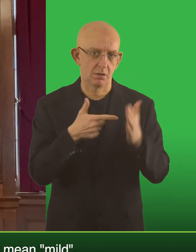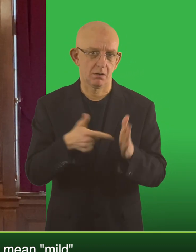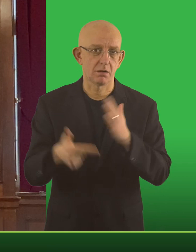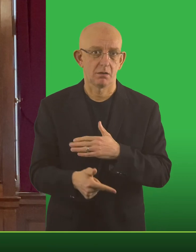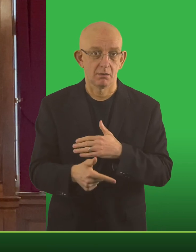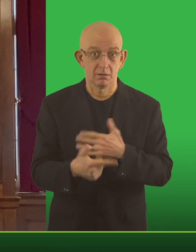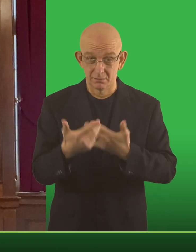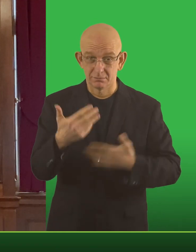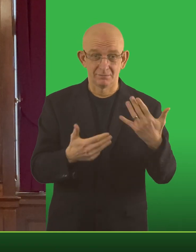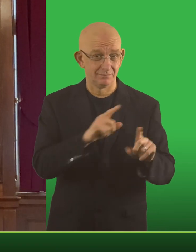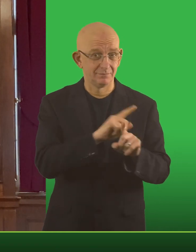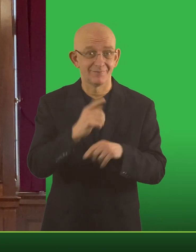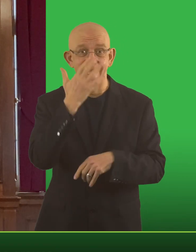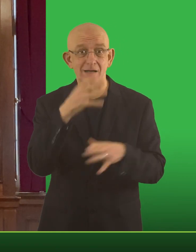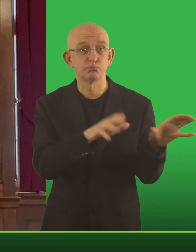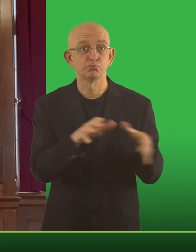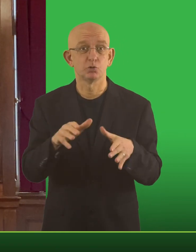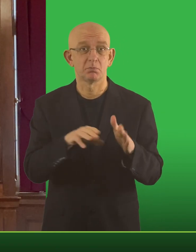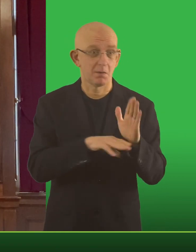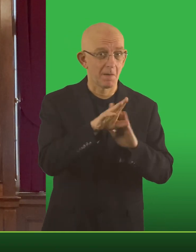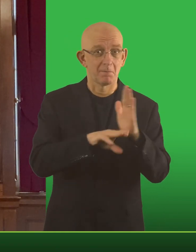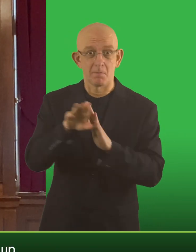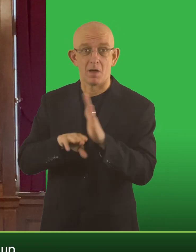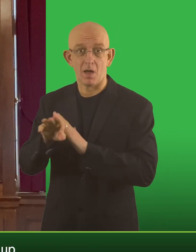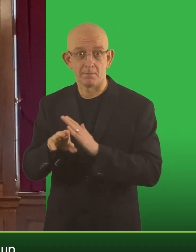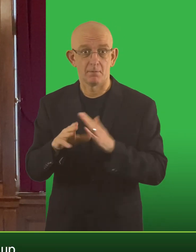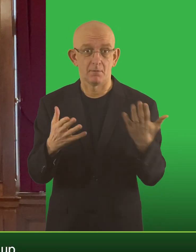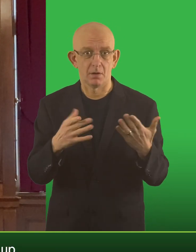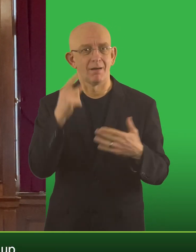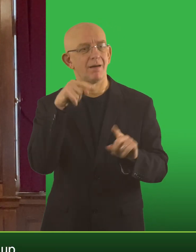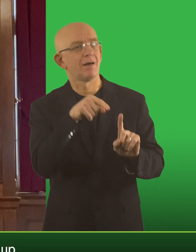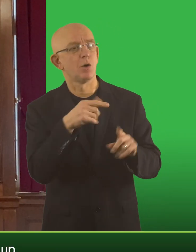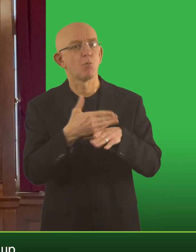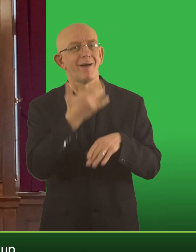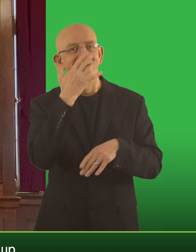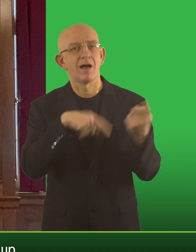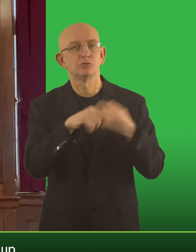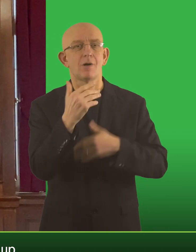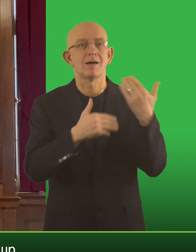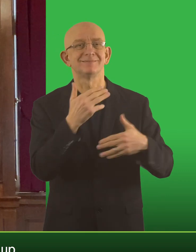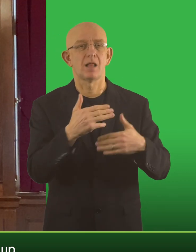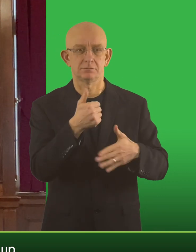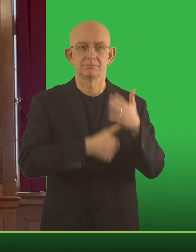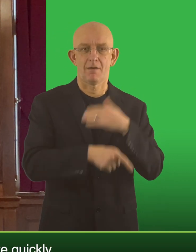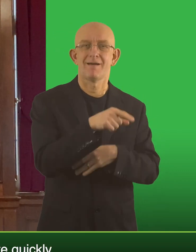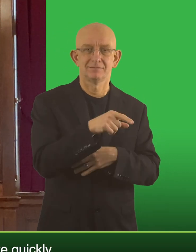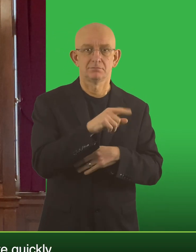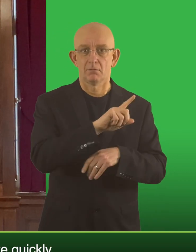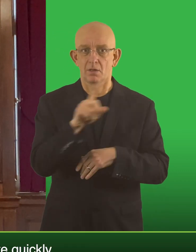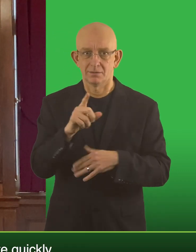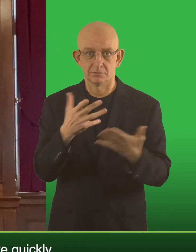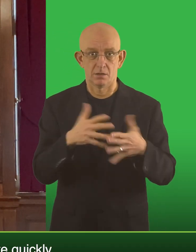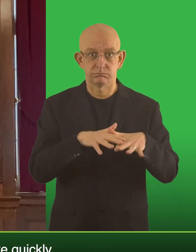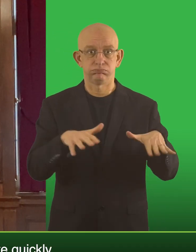end. Case rates going up in all age groups. First off was going up in the sort of early working age adults, but now